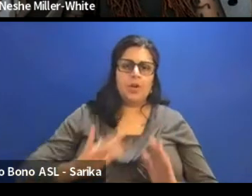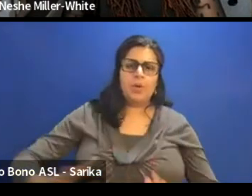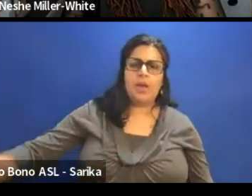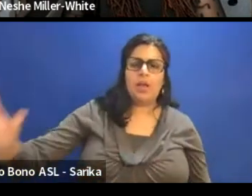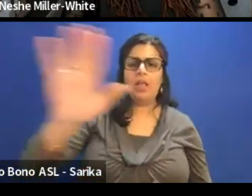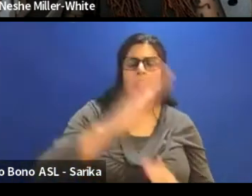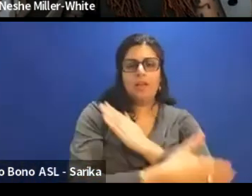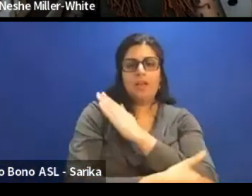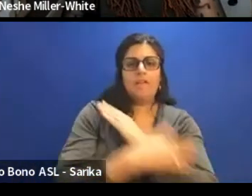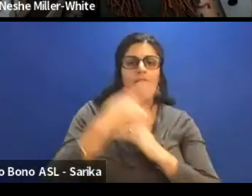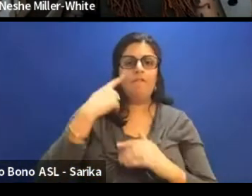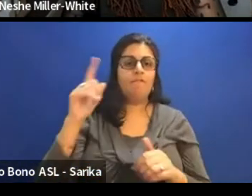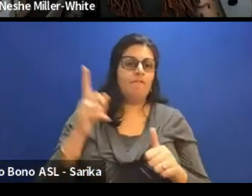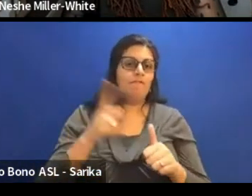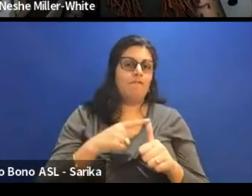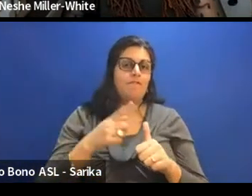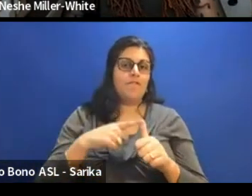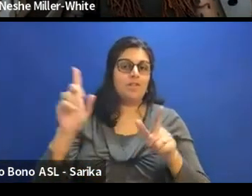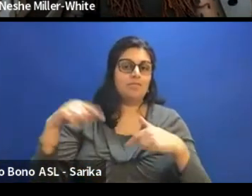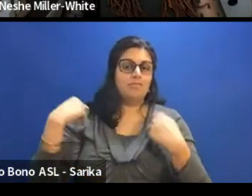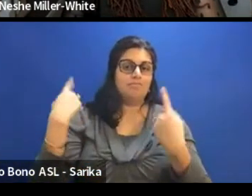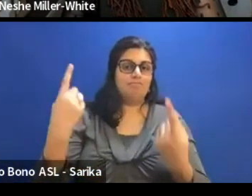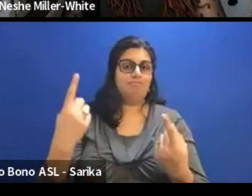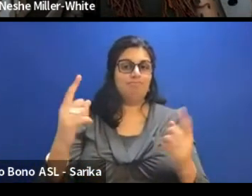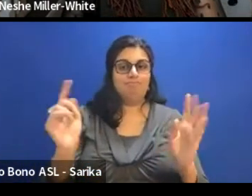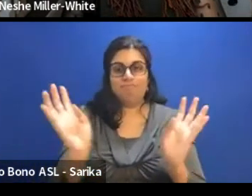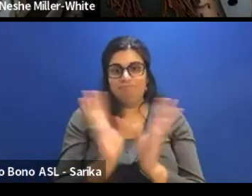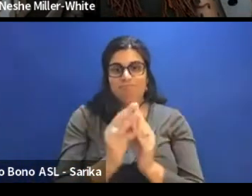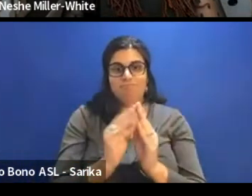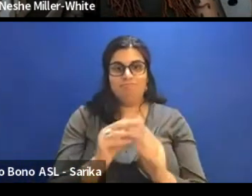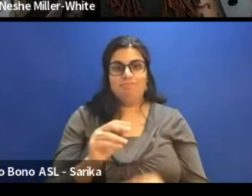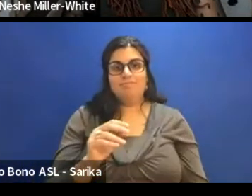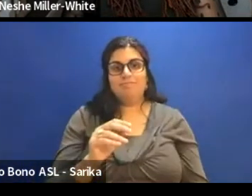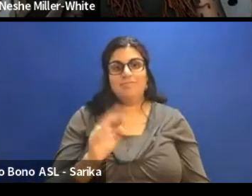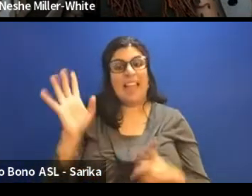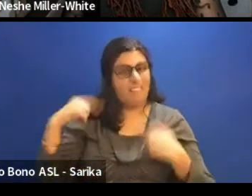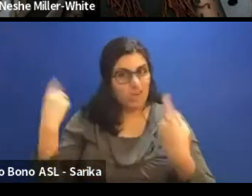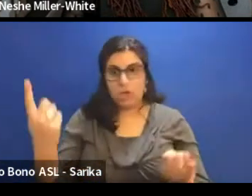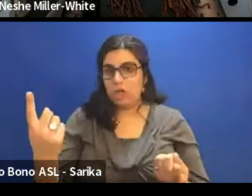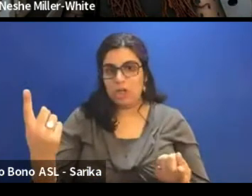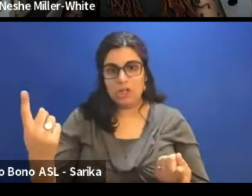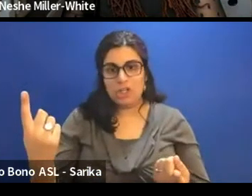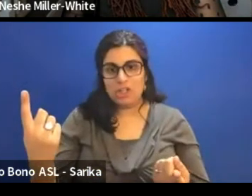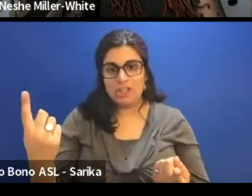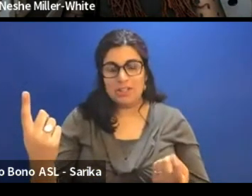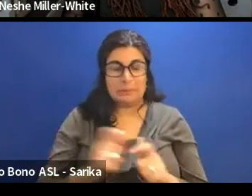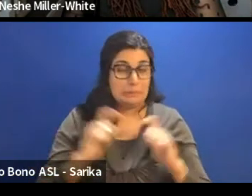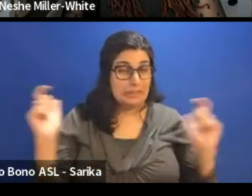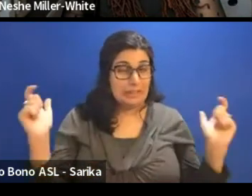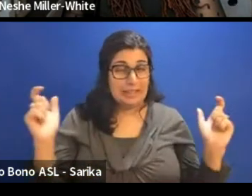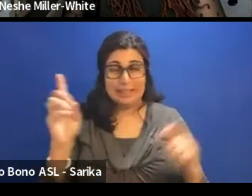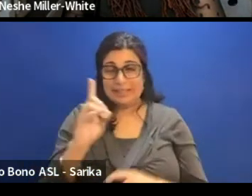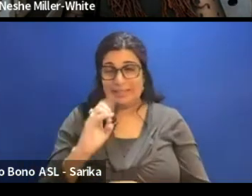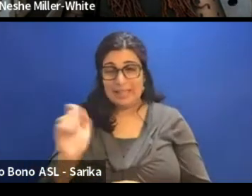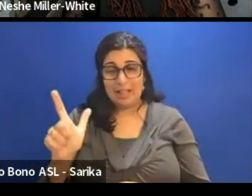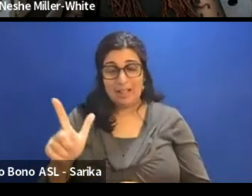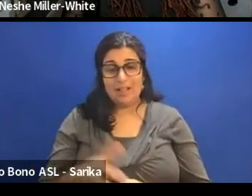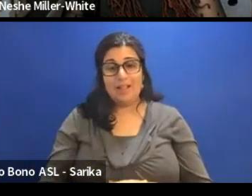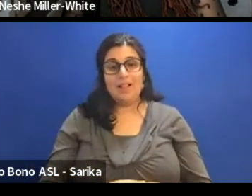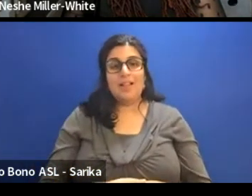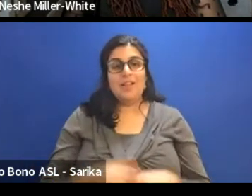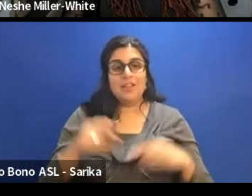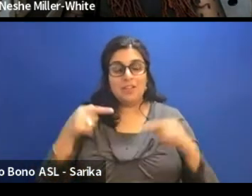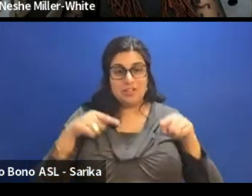their first ever convention in its history. So it was huge. And so during